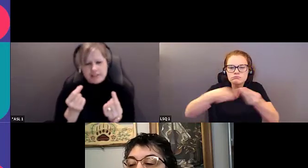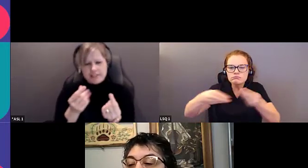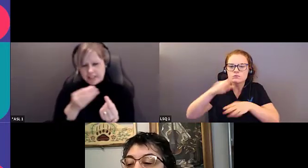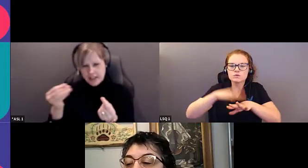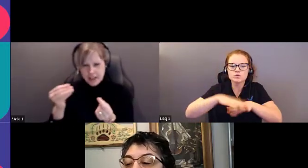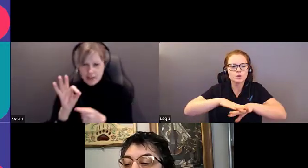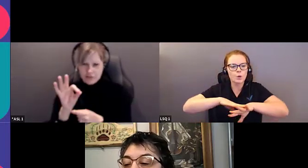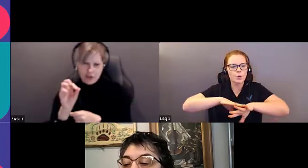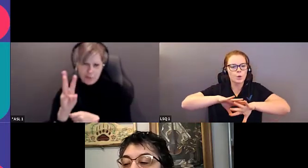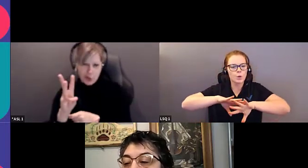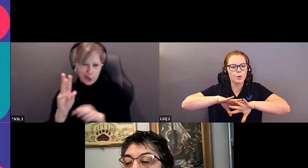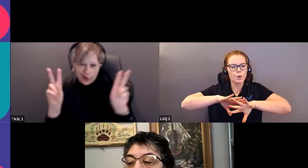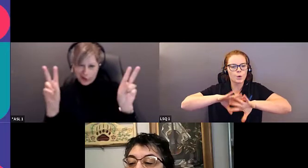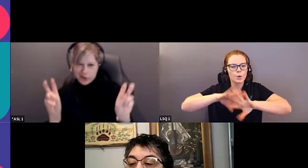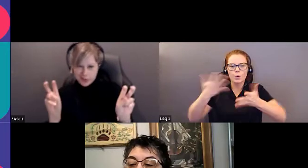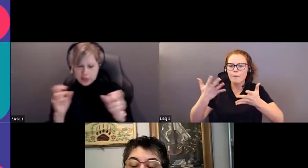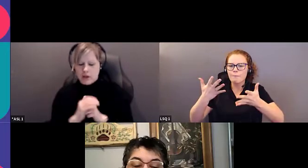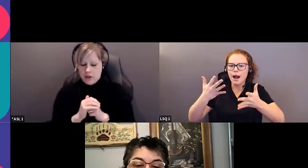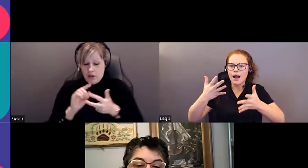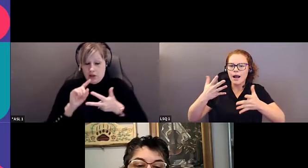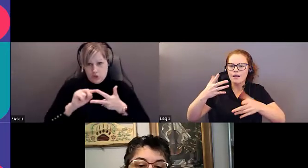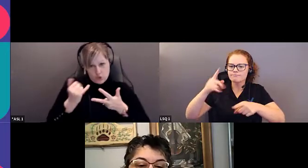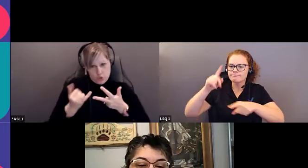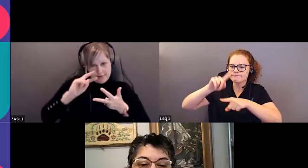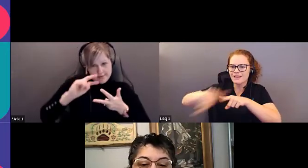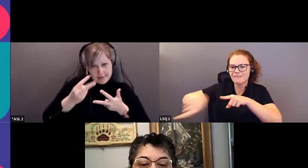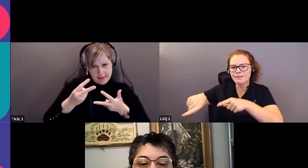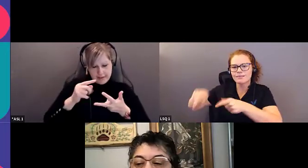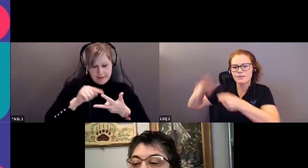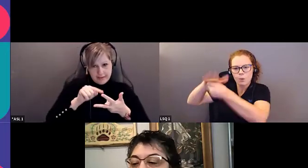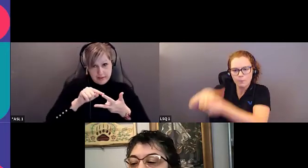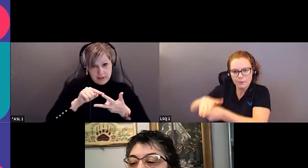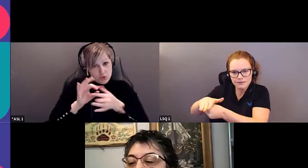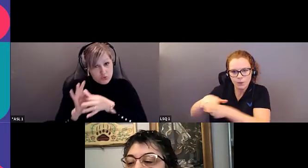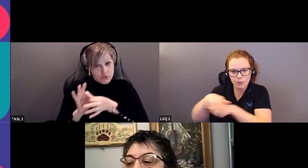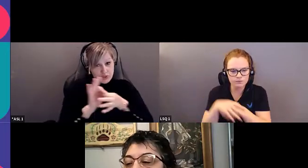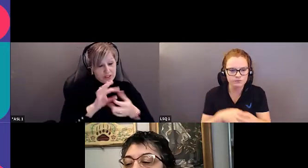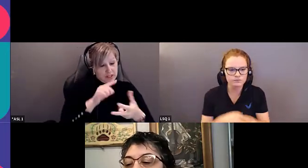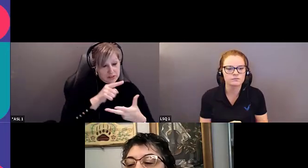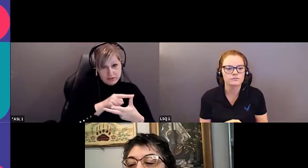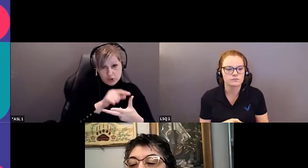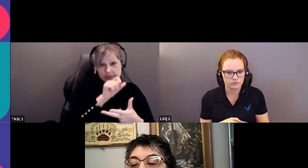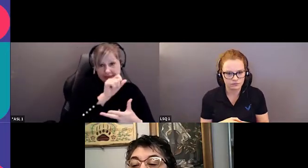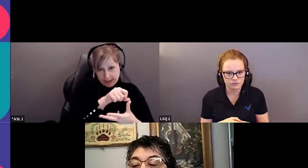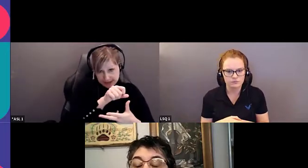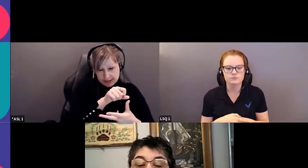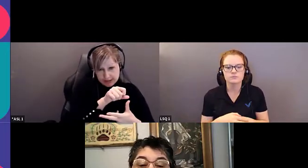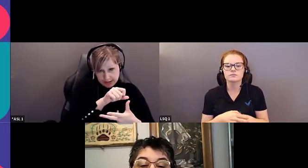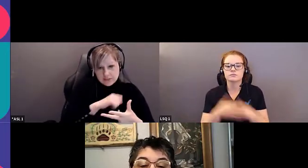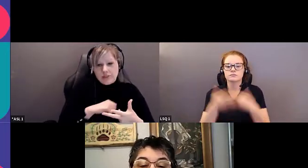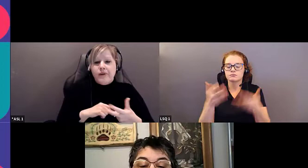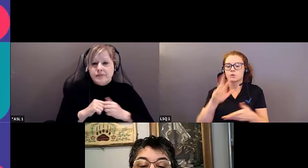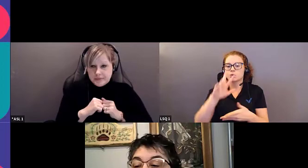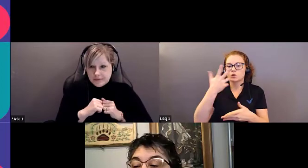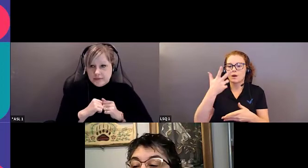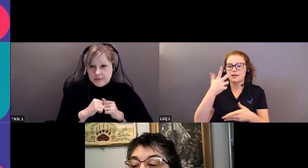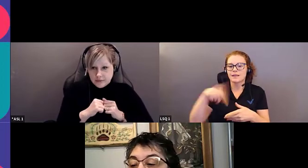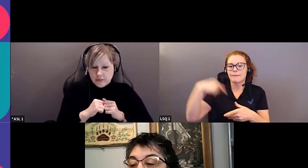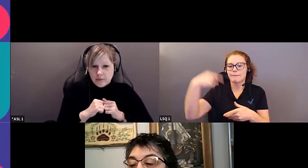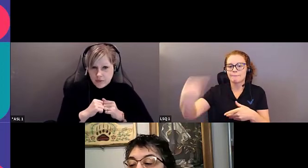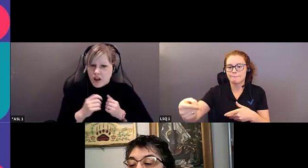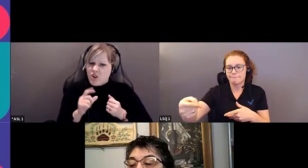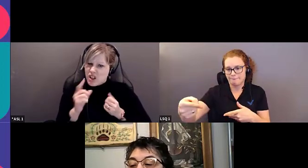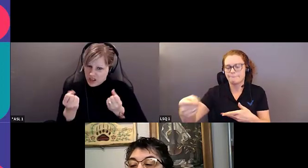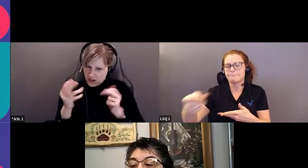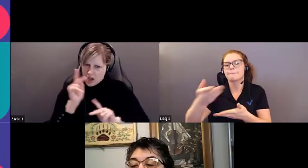in a third-part series and a direct follow-up to the first session. There's been a high level of interest